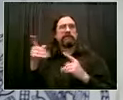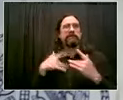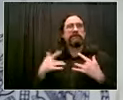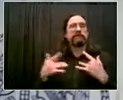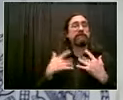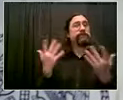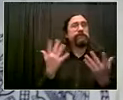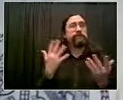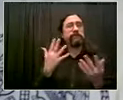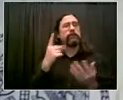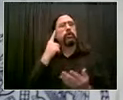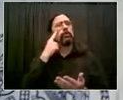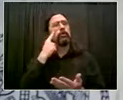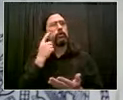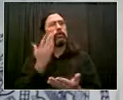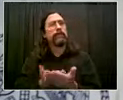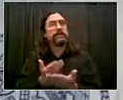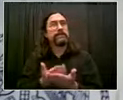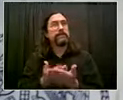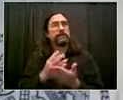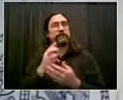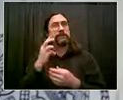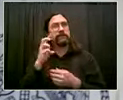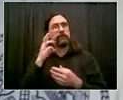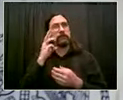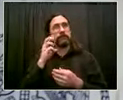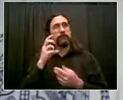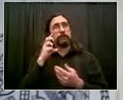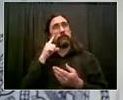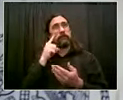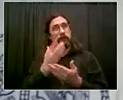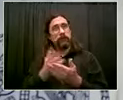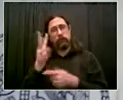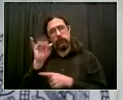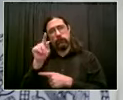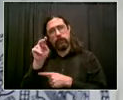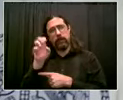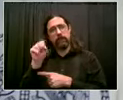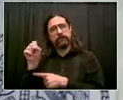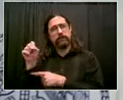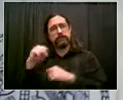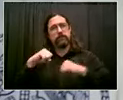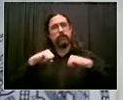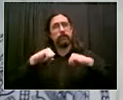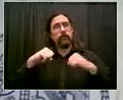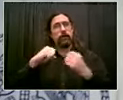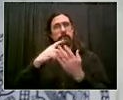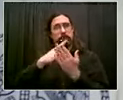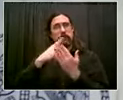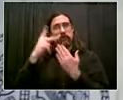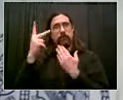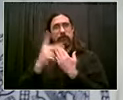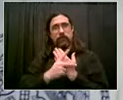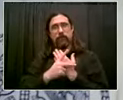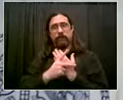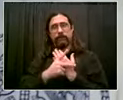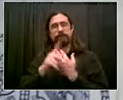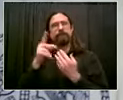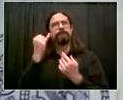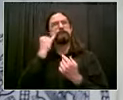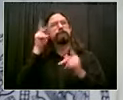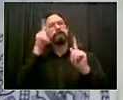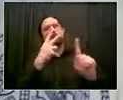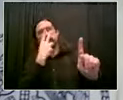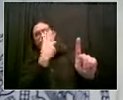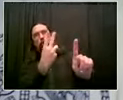lot of work lately to rebond with communities. This is something that Chief Rodney Harrison, our chief of department, has talked about a lot. We need to